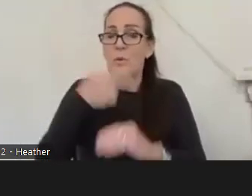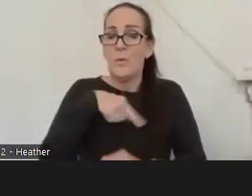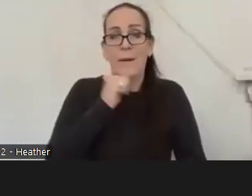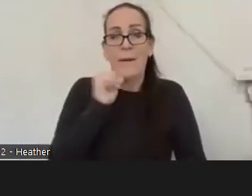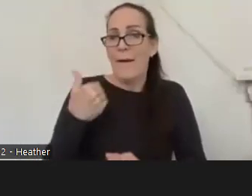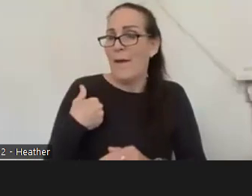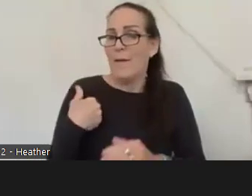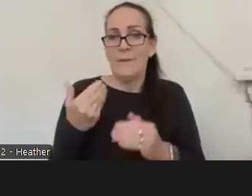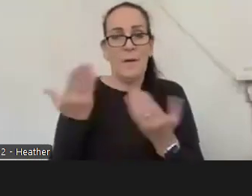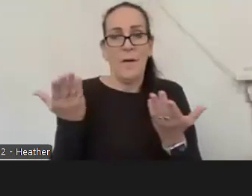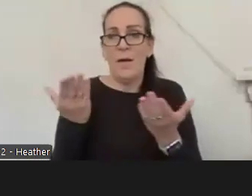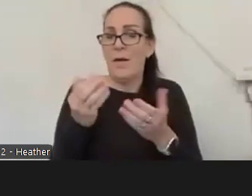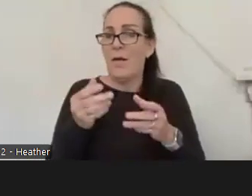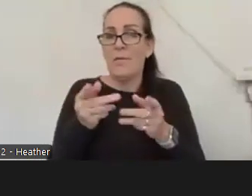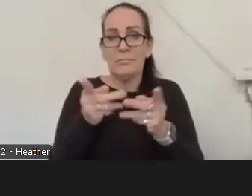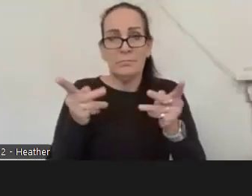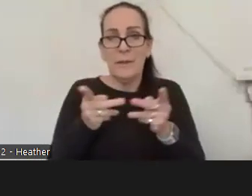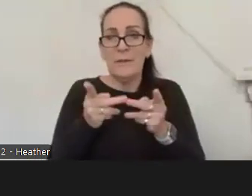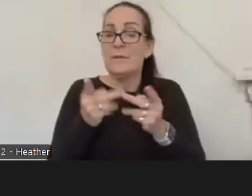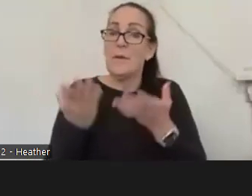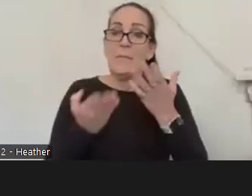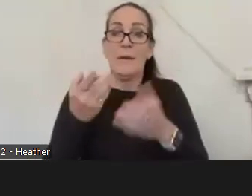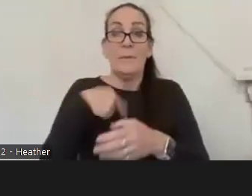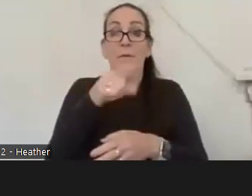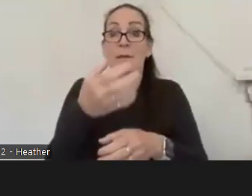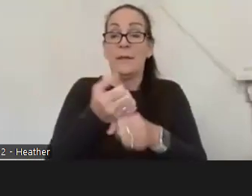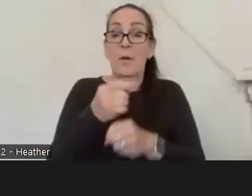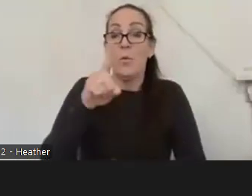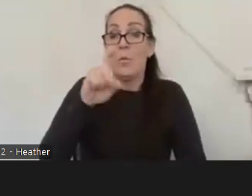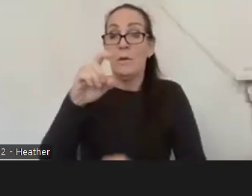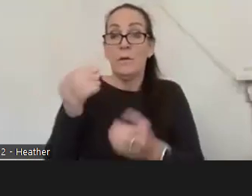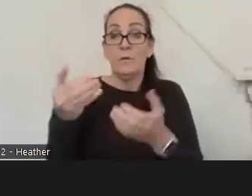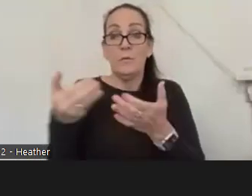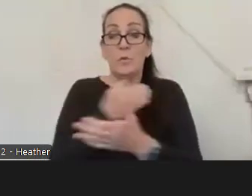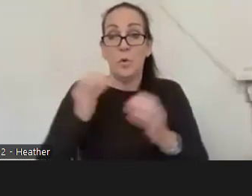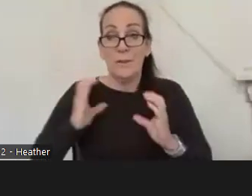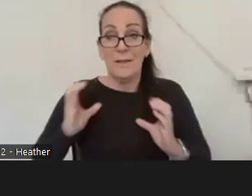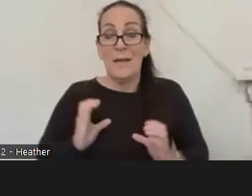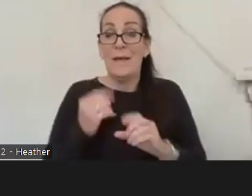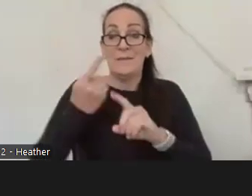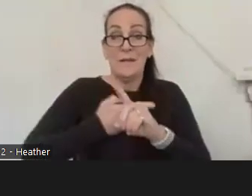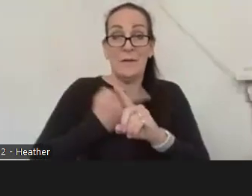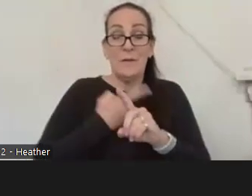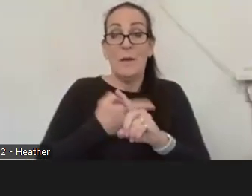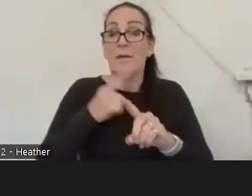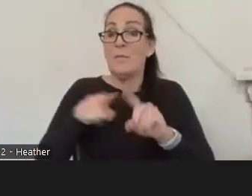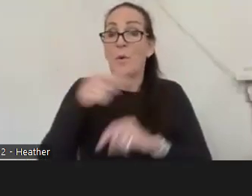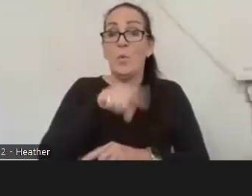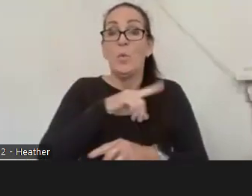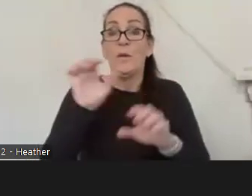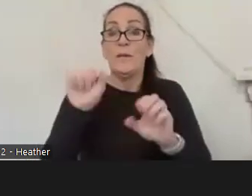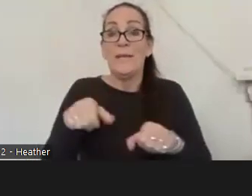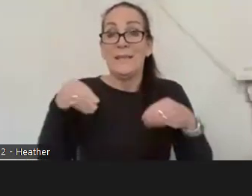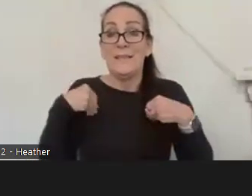For example, we may get 100 new clients a month and only have intake appointments for about 85